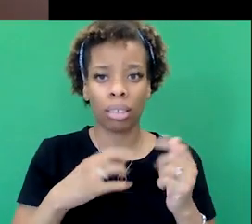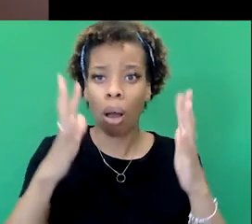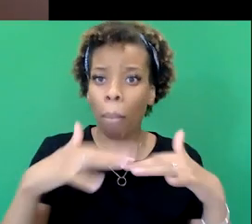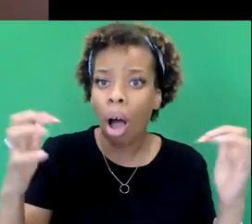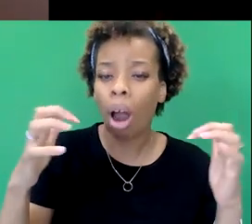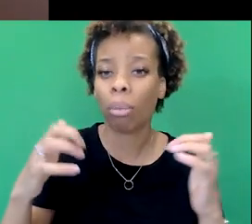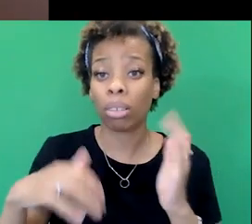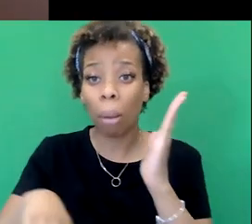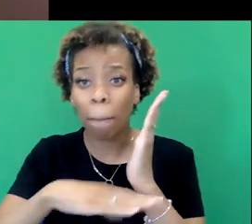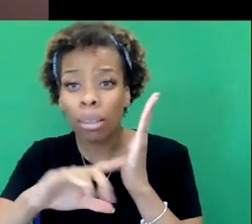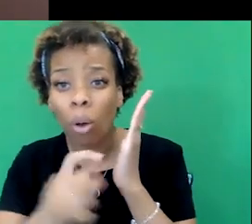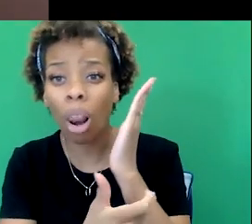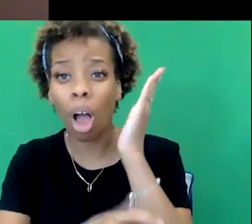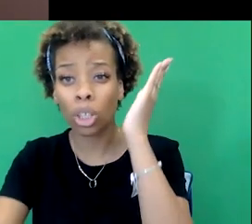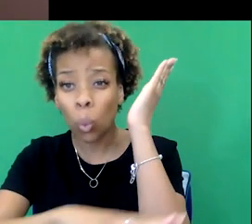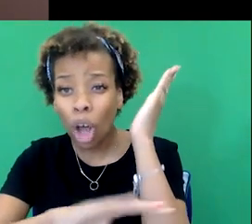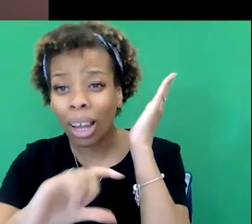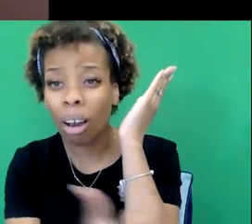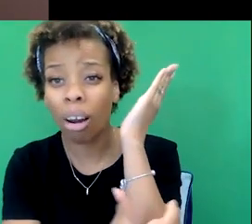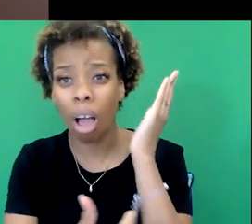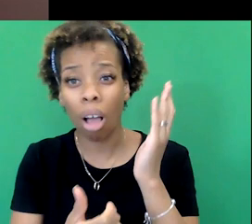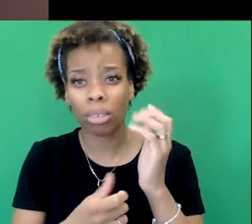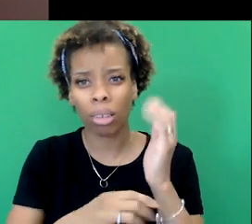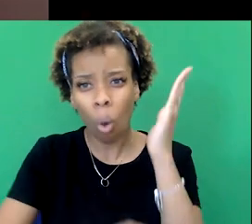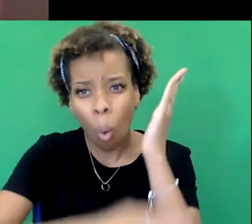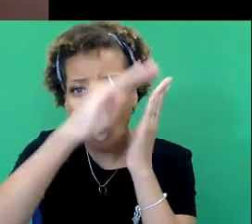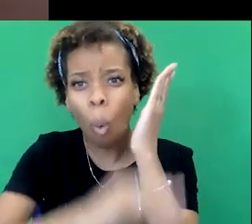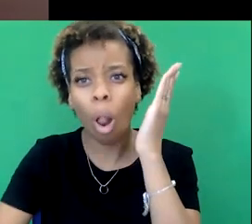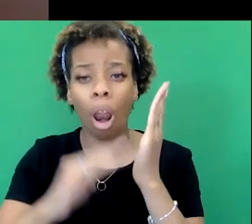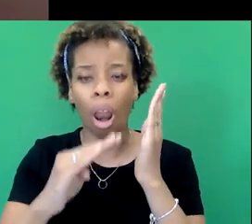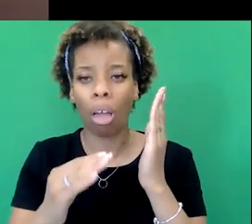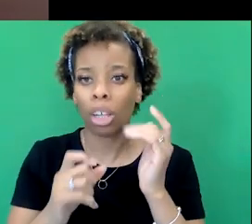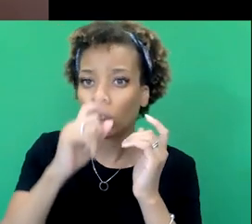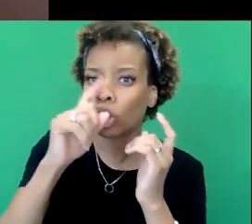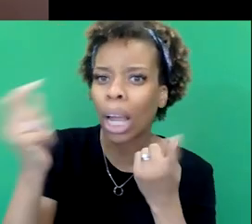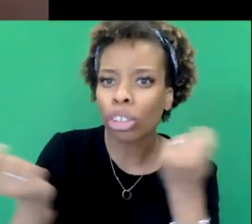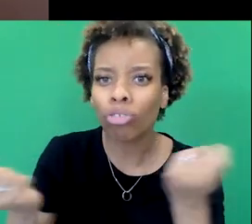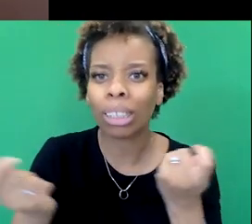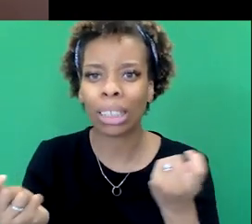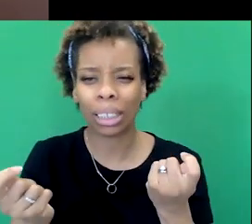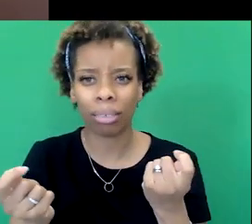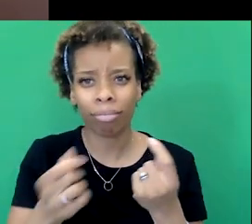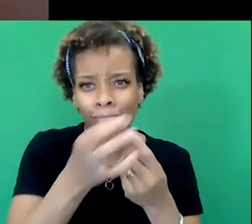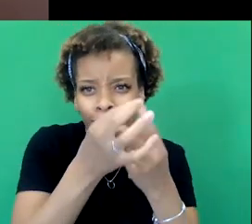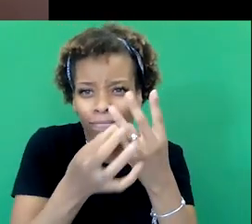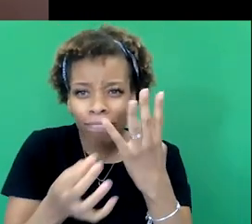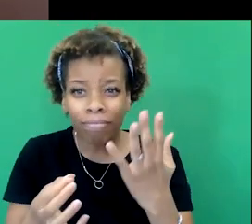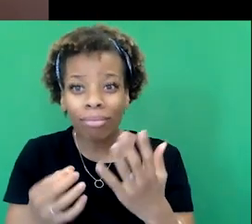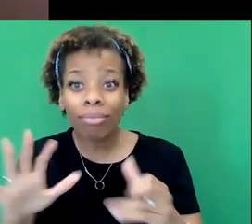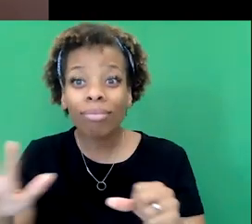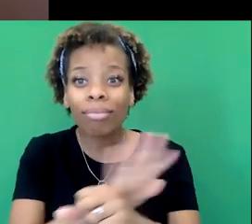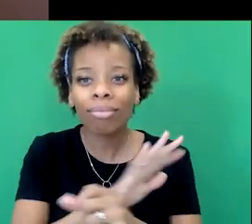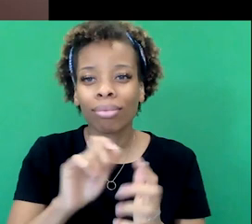through the middle classes, the middling sort, which sort of Jane Austen deals with, or gentry and so on, and then right down to